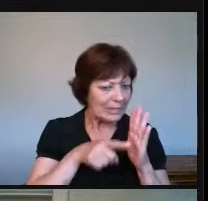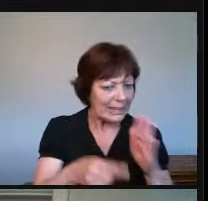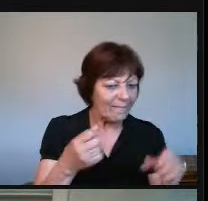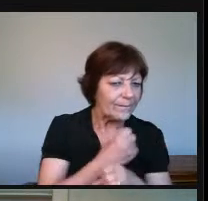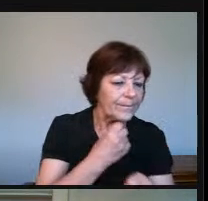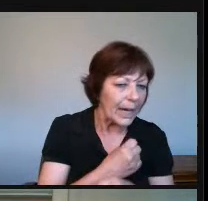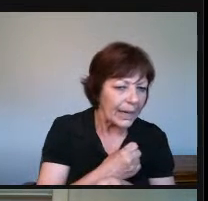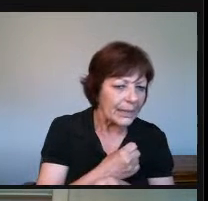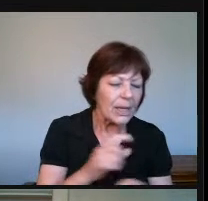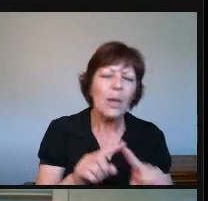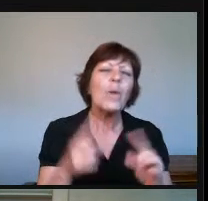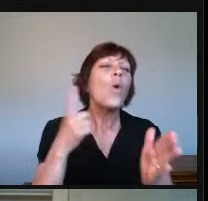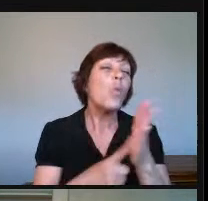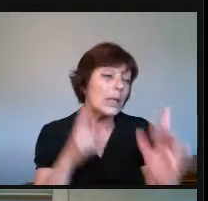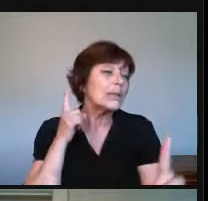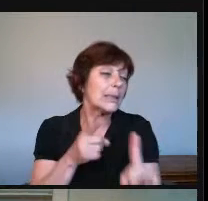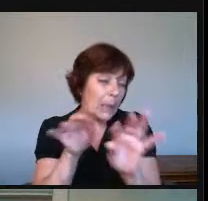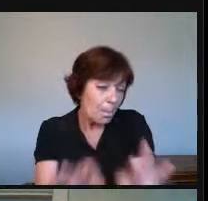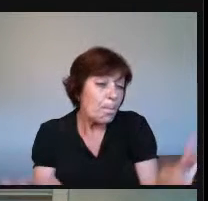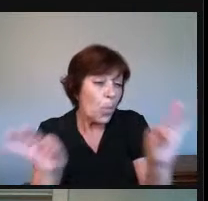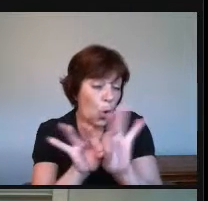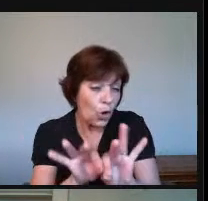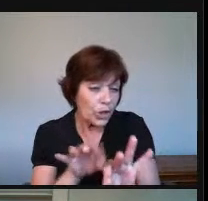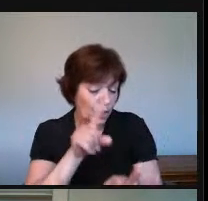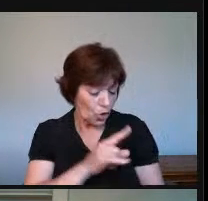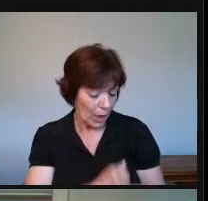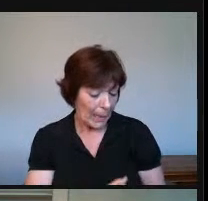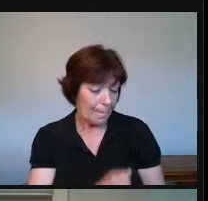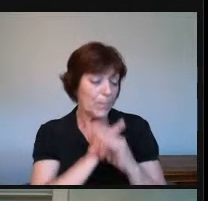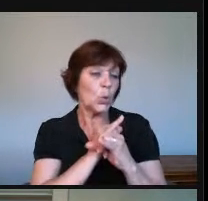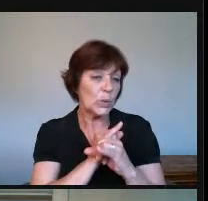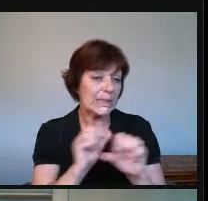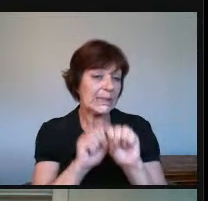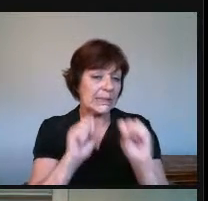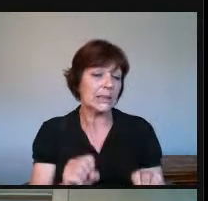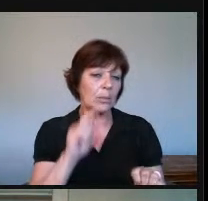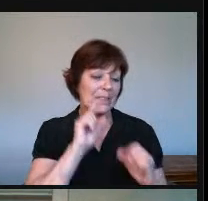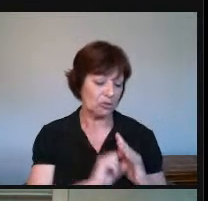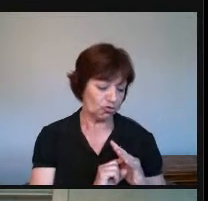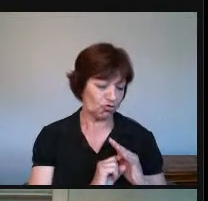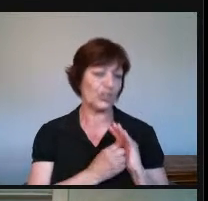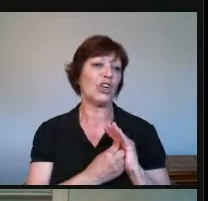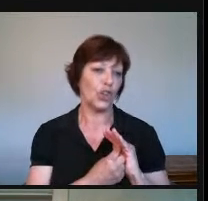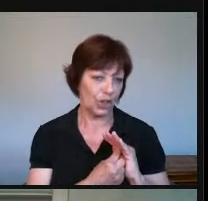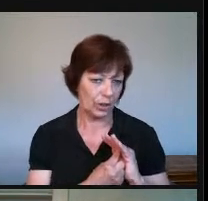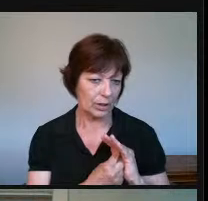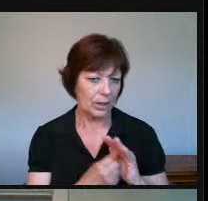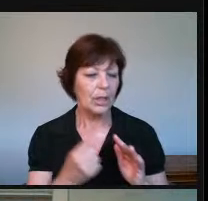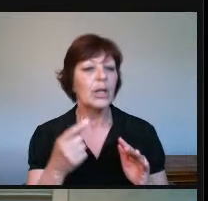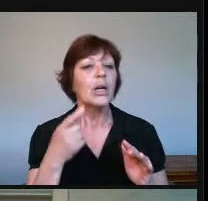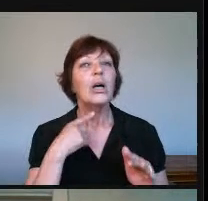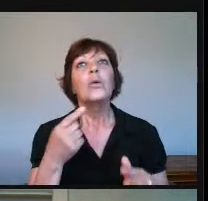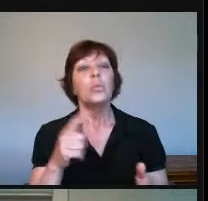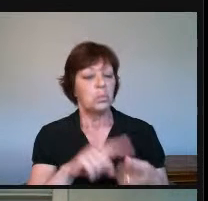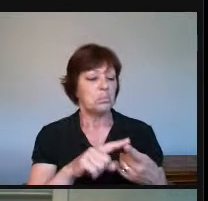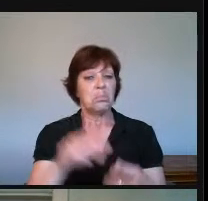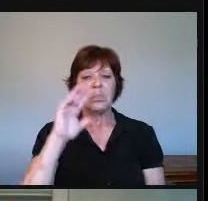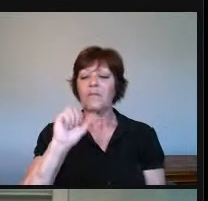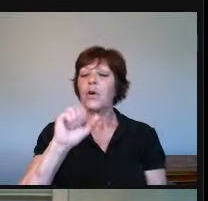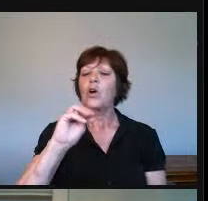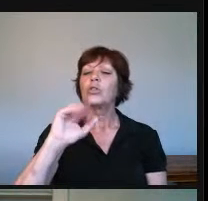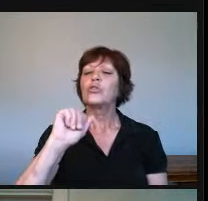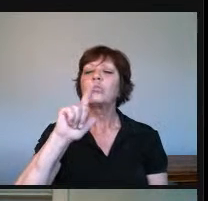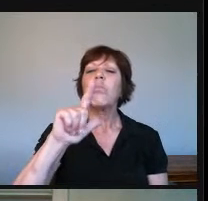really matters is that the immune system is triggered. We have triggered the immune system with smallpox. I'm of the